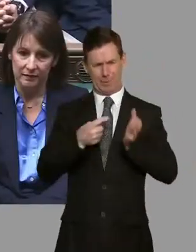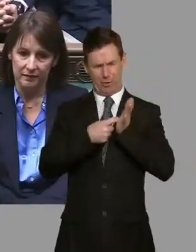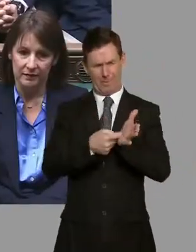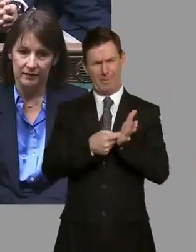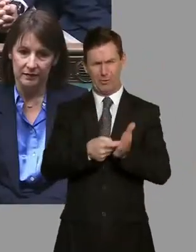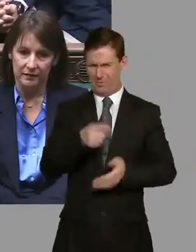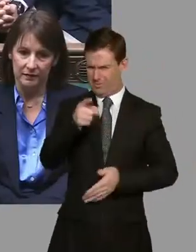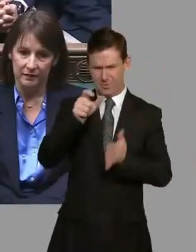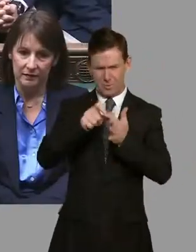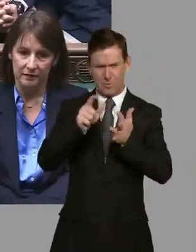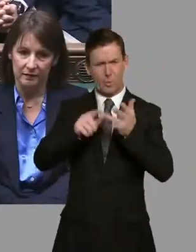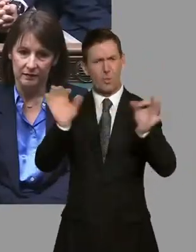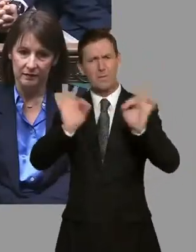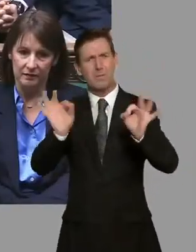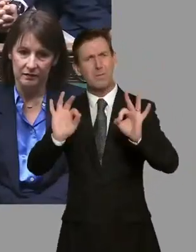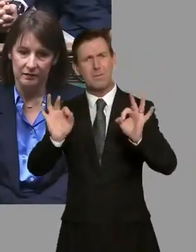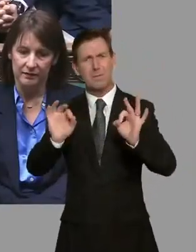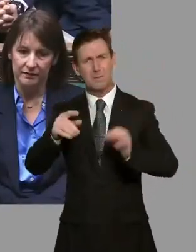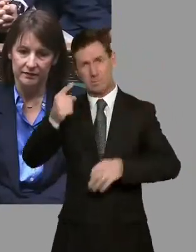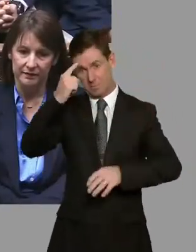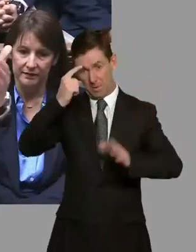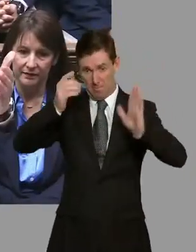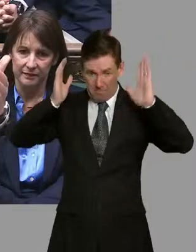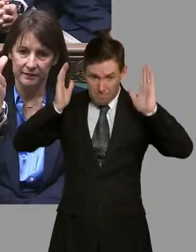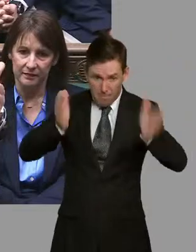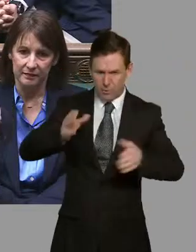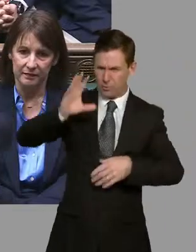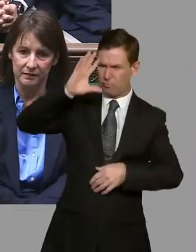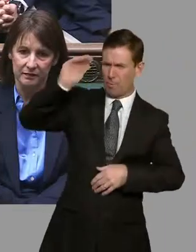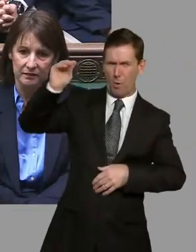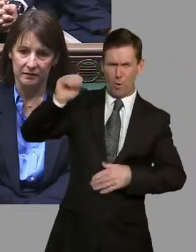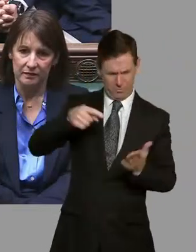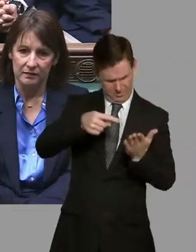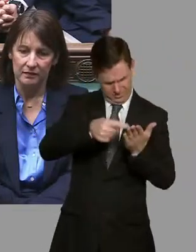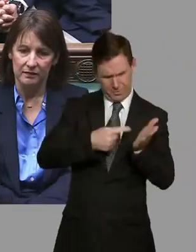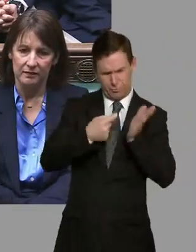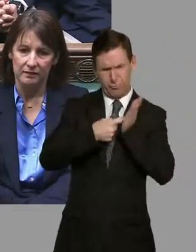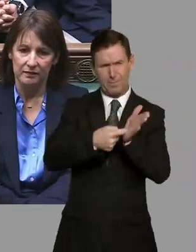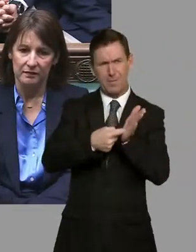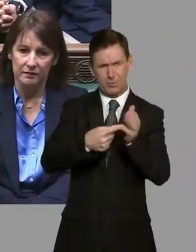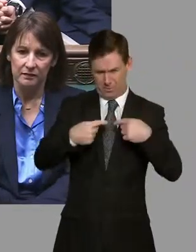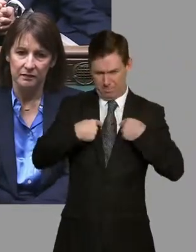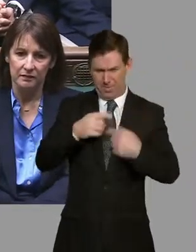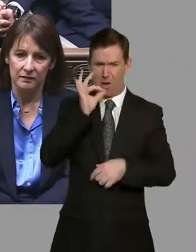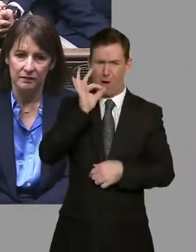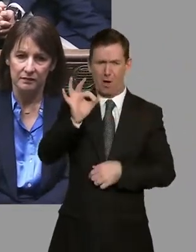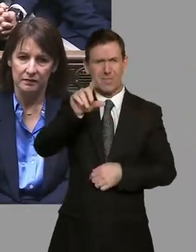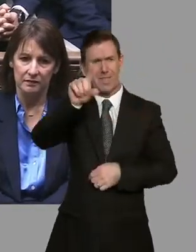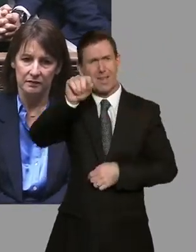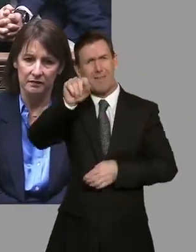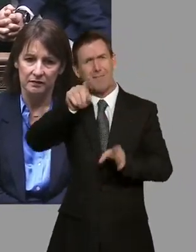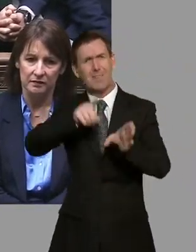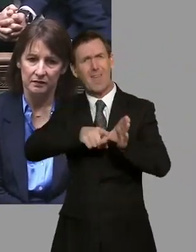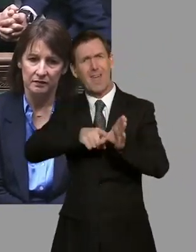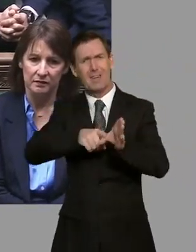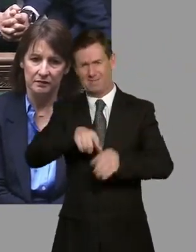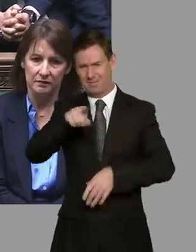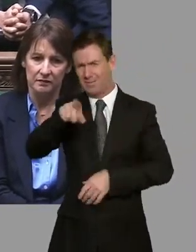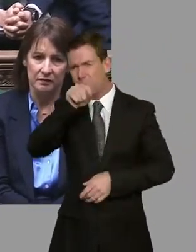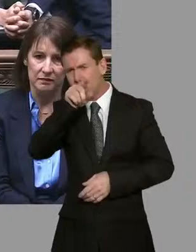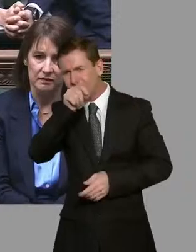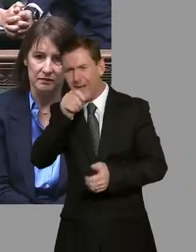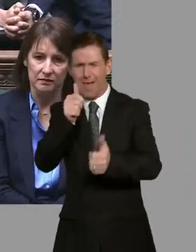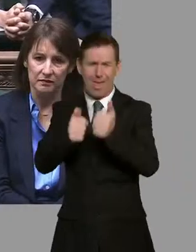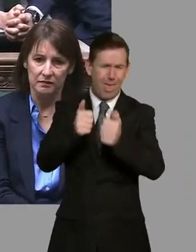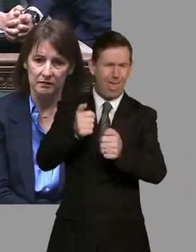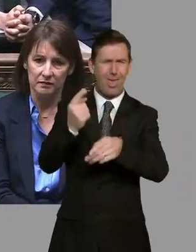been enacted. I called for this 11 years ago. They've been tweeting and talking. We've been acting. Well, Mr. Speaker,